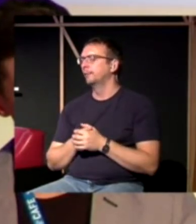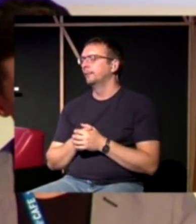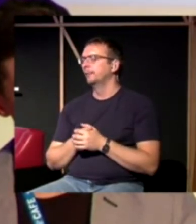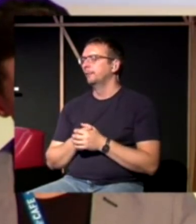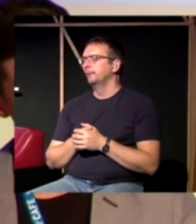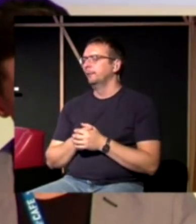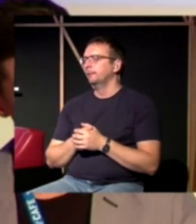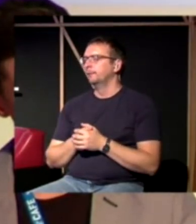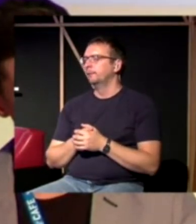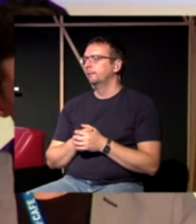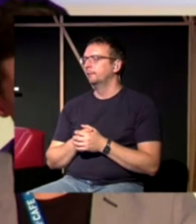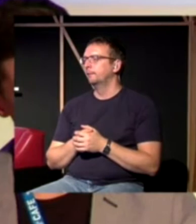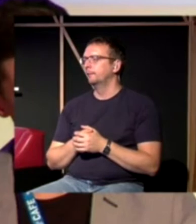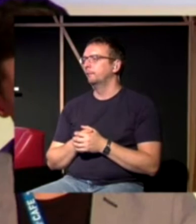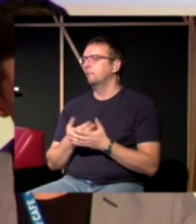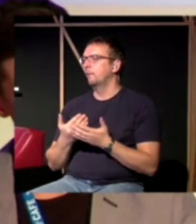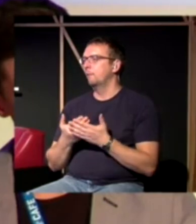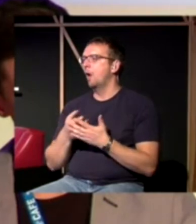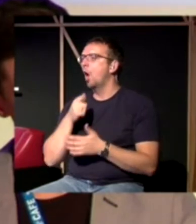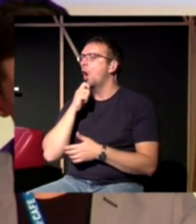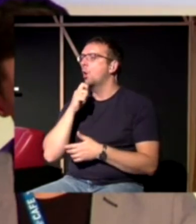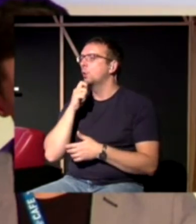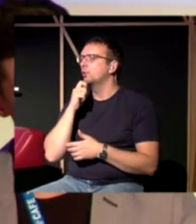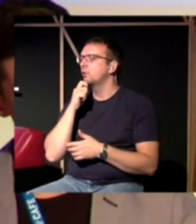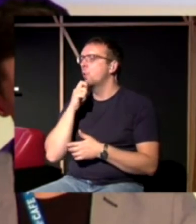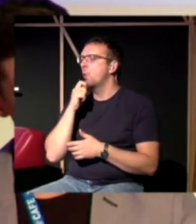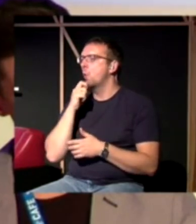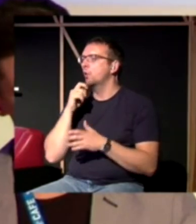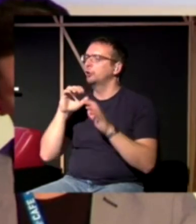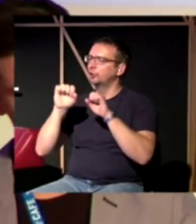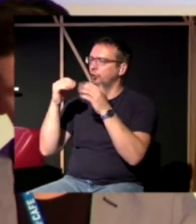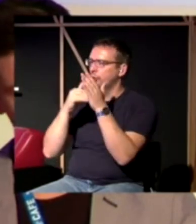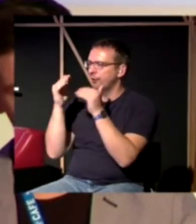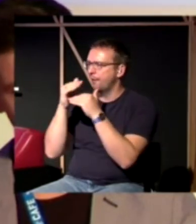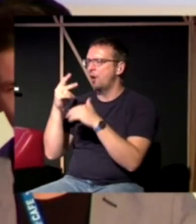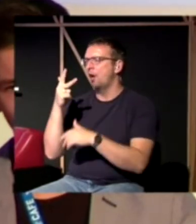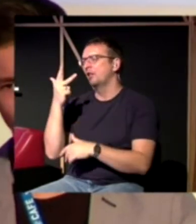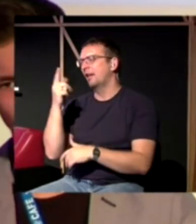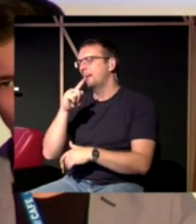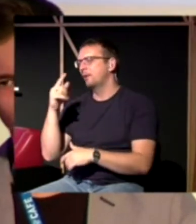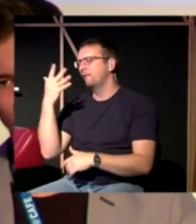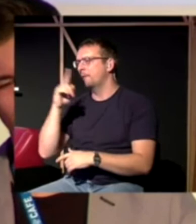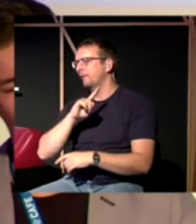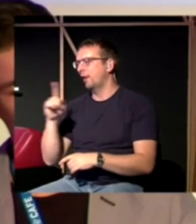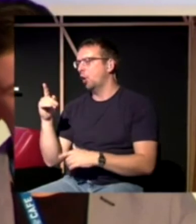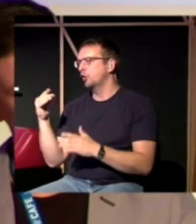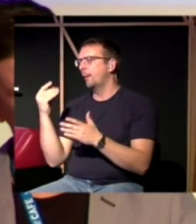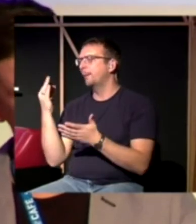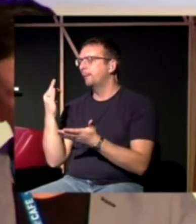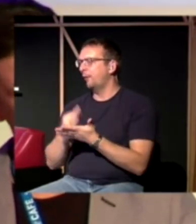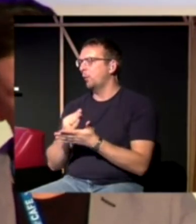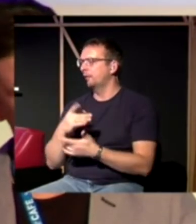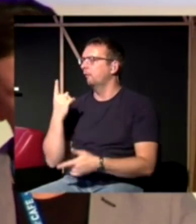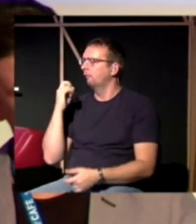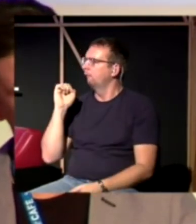a decade. Now, somebody who's good at maths is about to divide all that up. It's nothing. It's absolutely nothing. But the